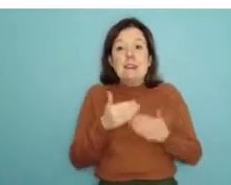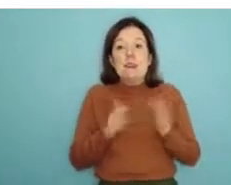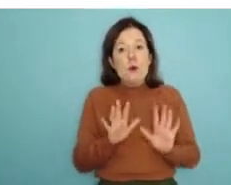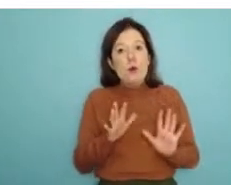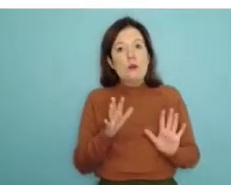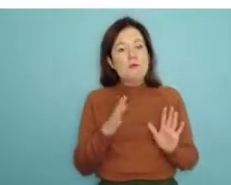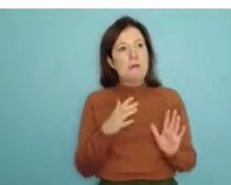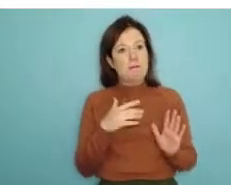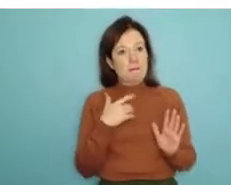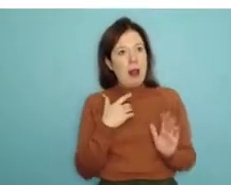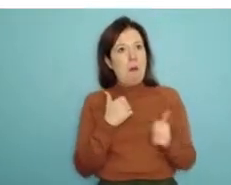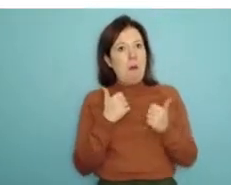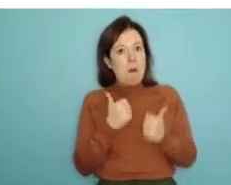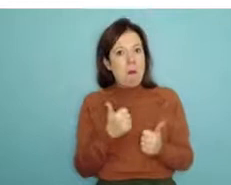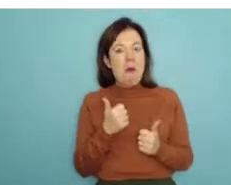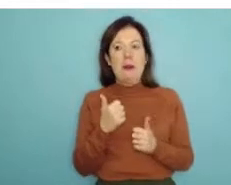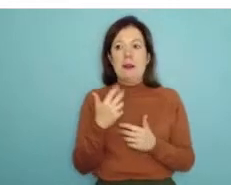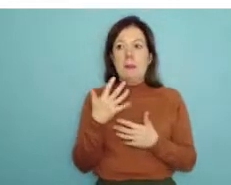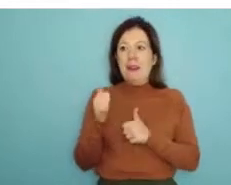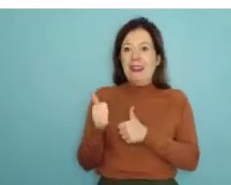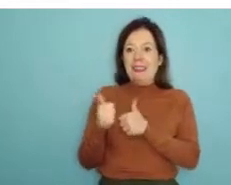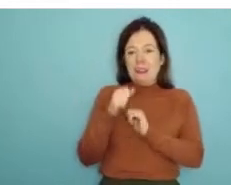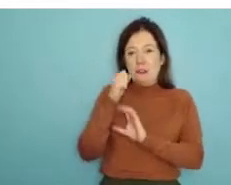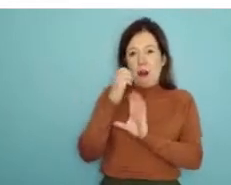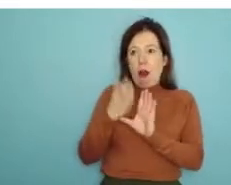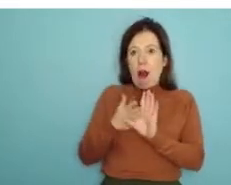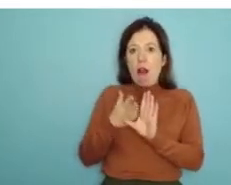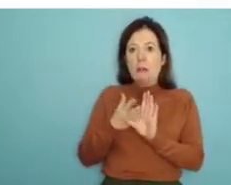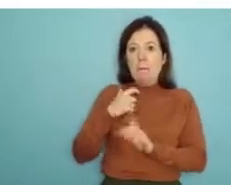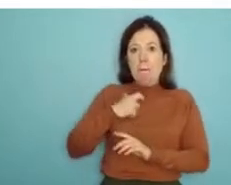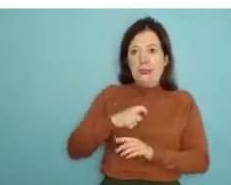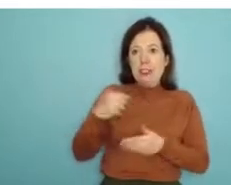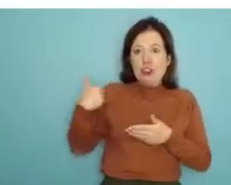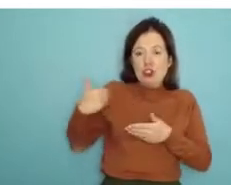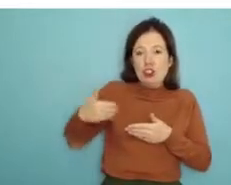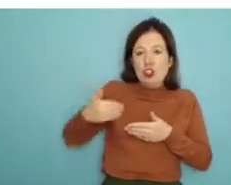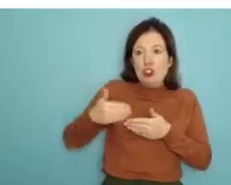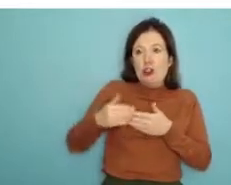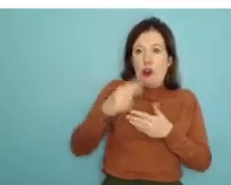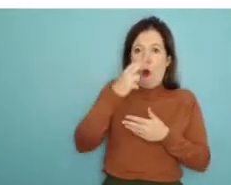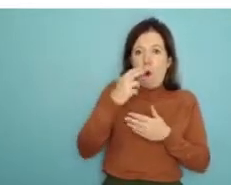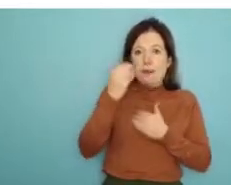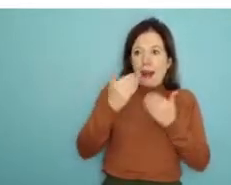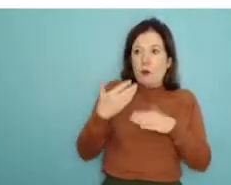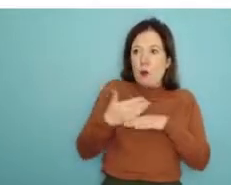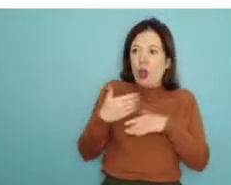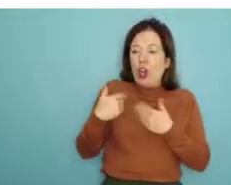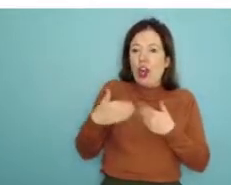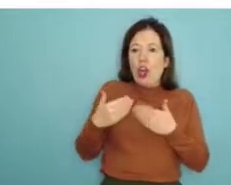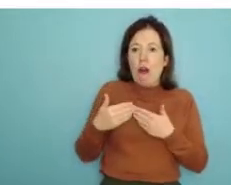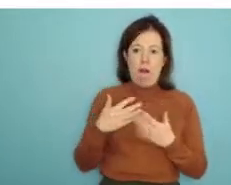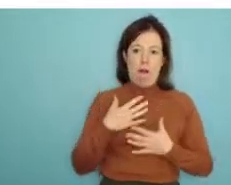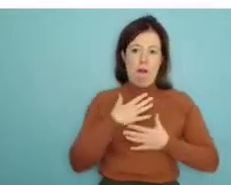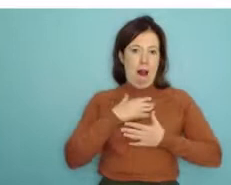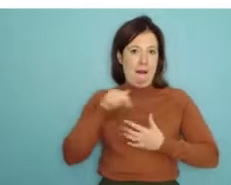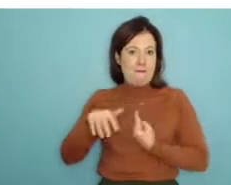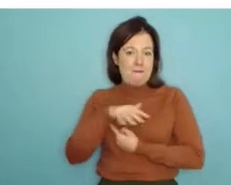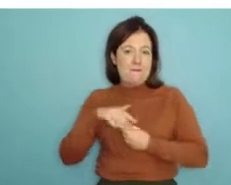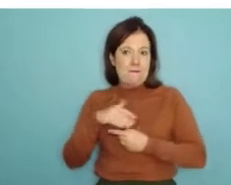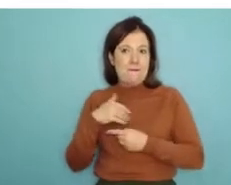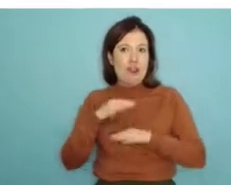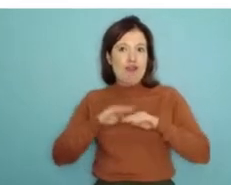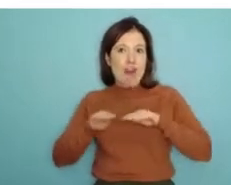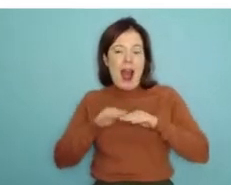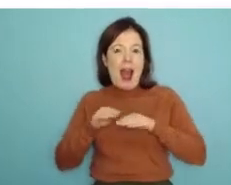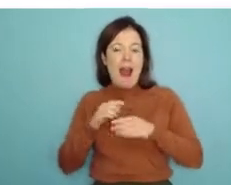had assistant psychologists positions in older adults, and I really loved my older adult placement as a trainee, so that